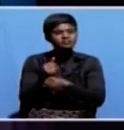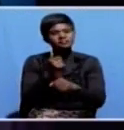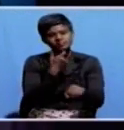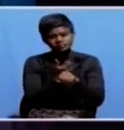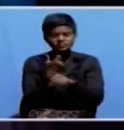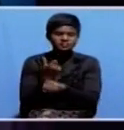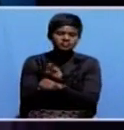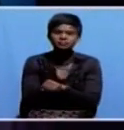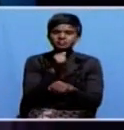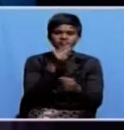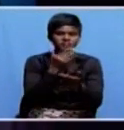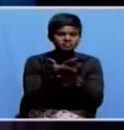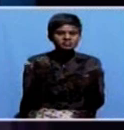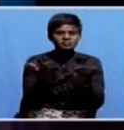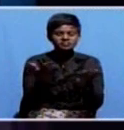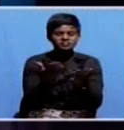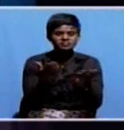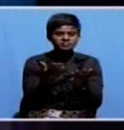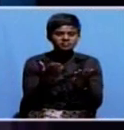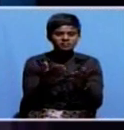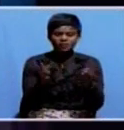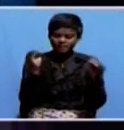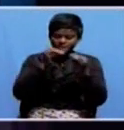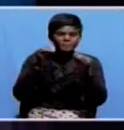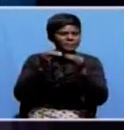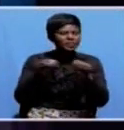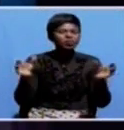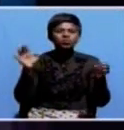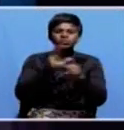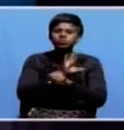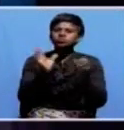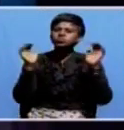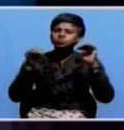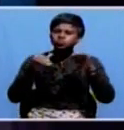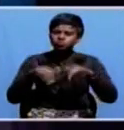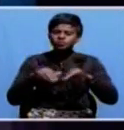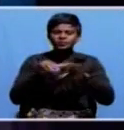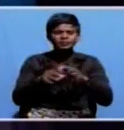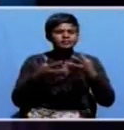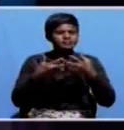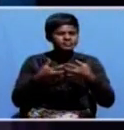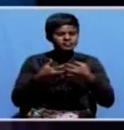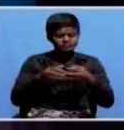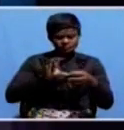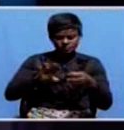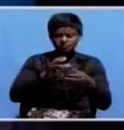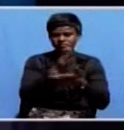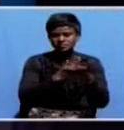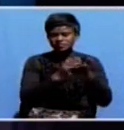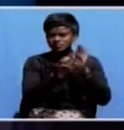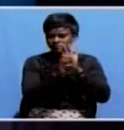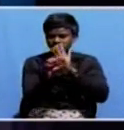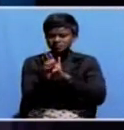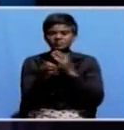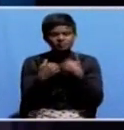not well thought out, and leading to the total collapse of the manufacturing sector. And in some instances, there was